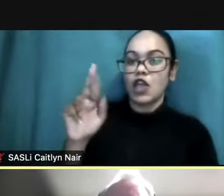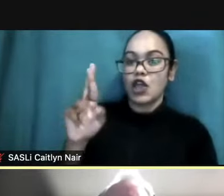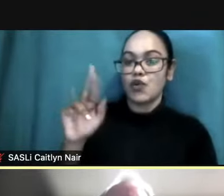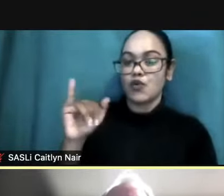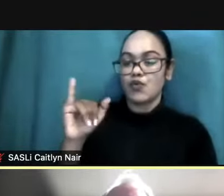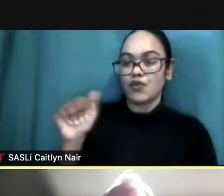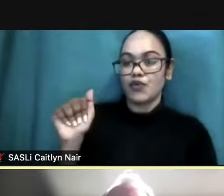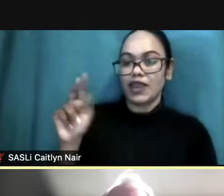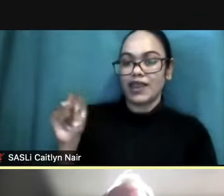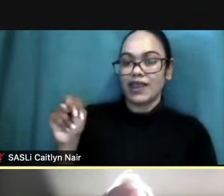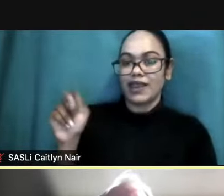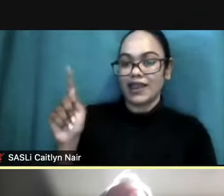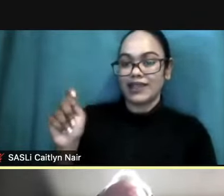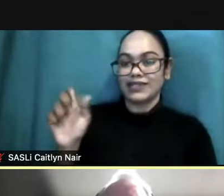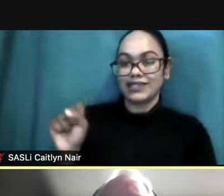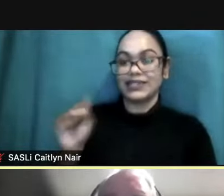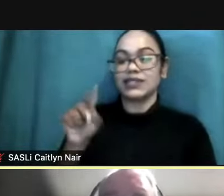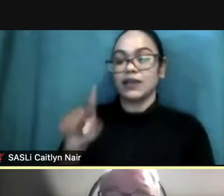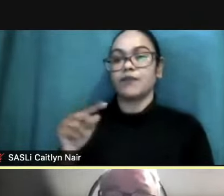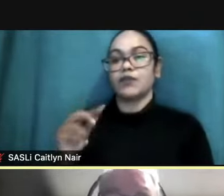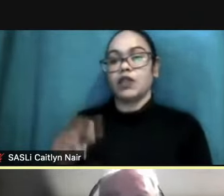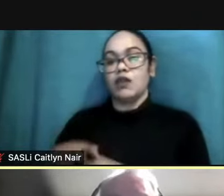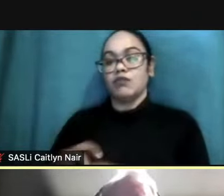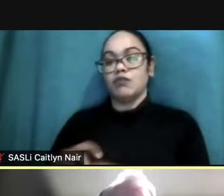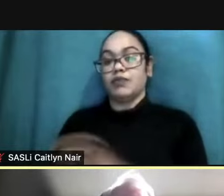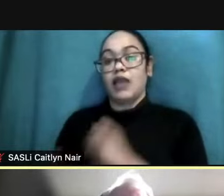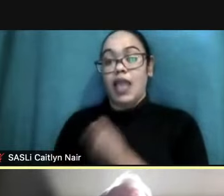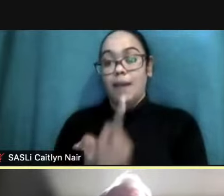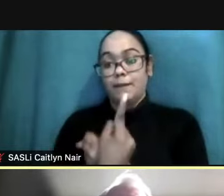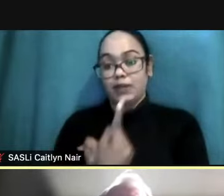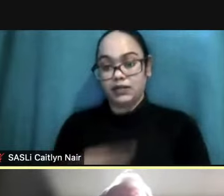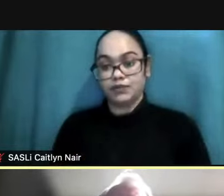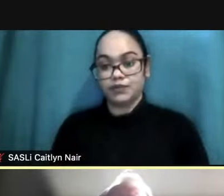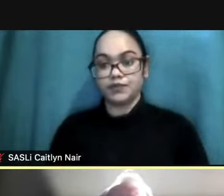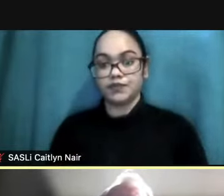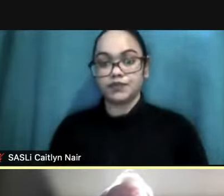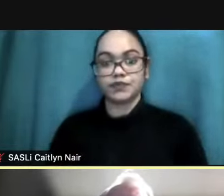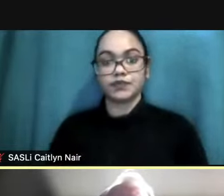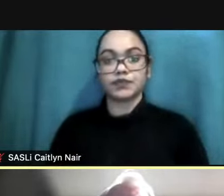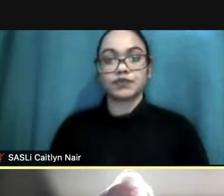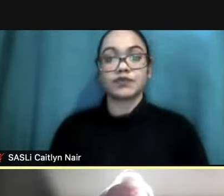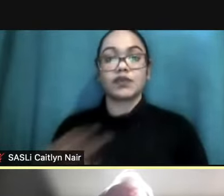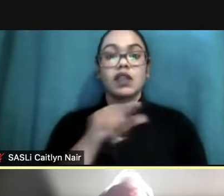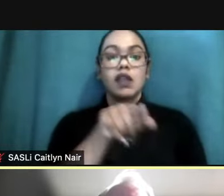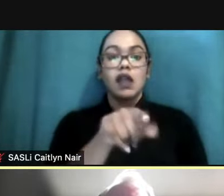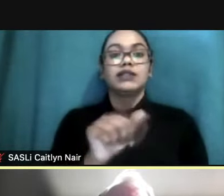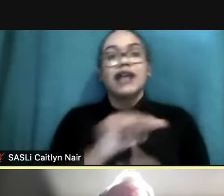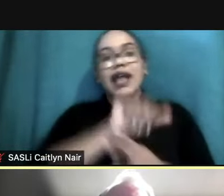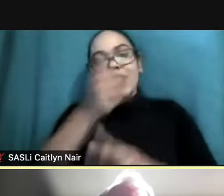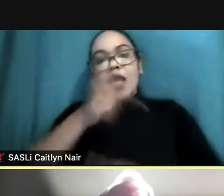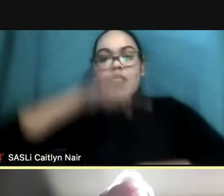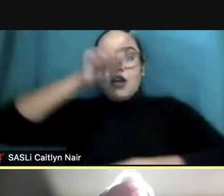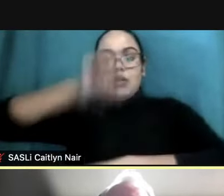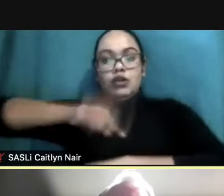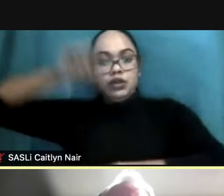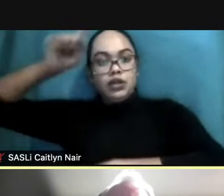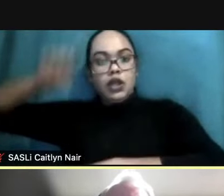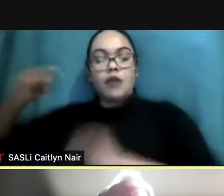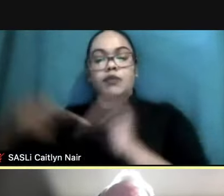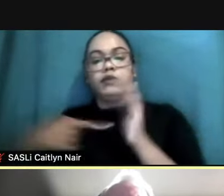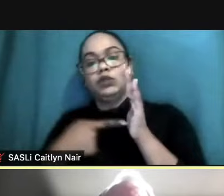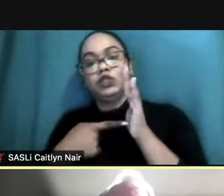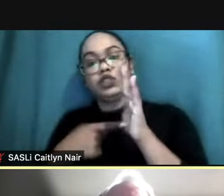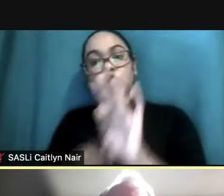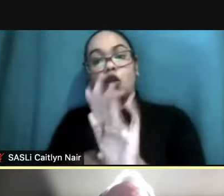B.1.1.529. Next slide. And this is just another way that we show this progression